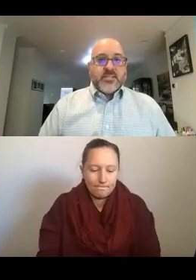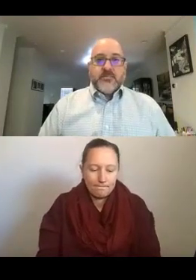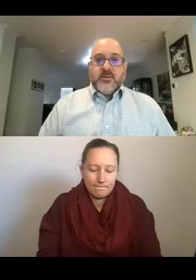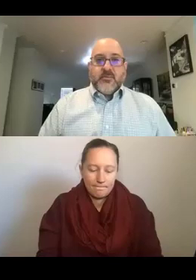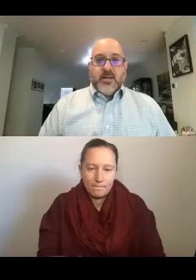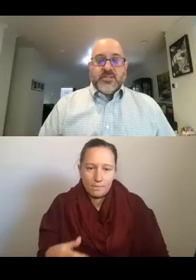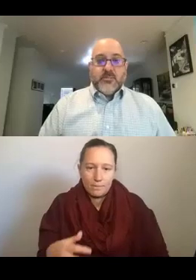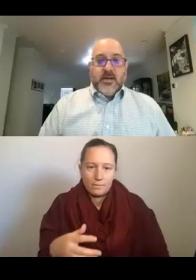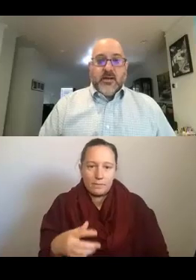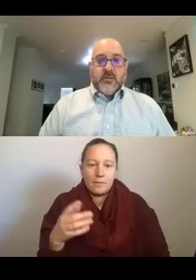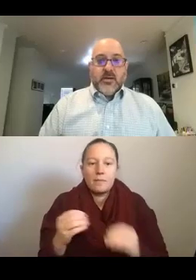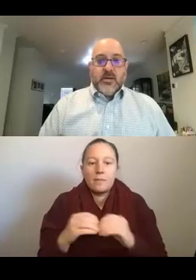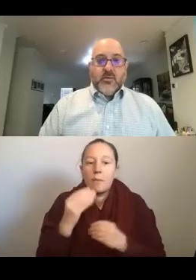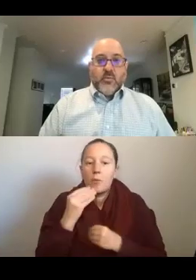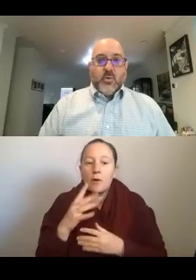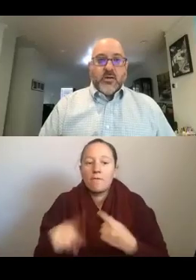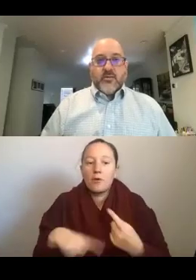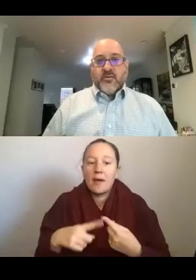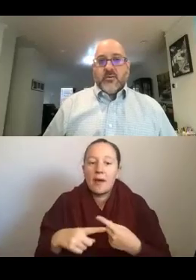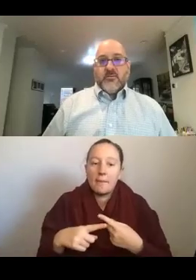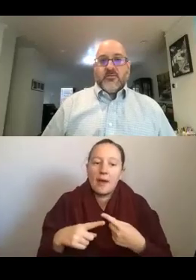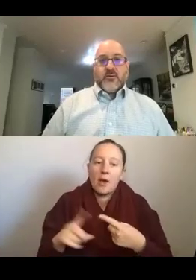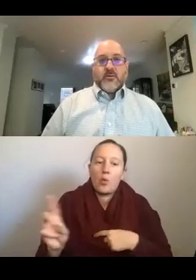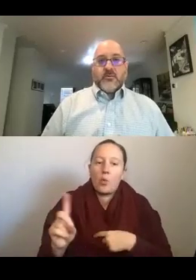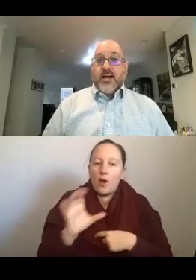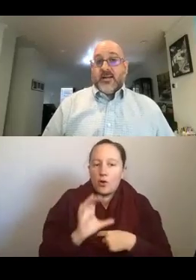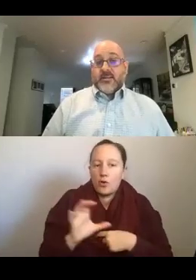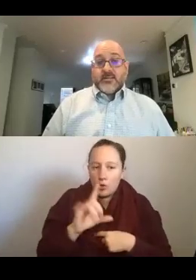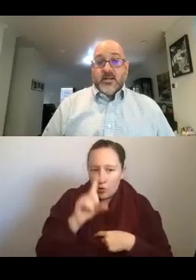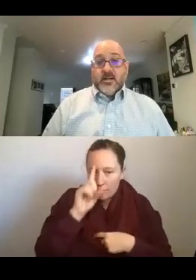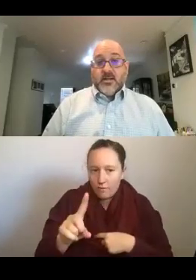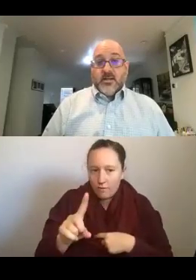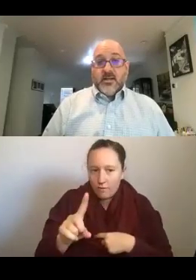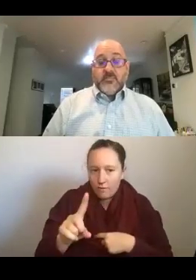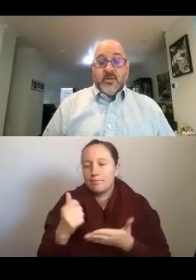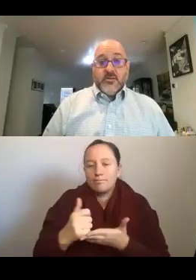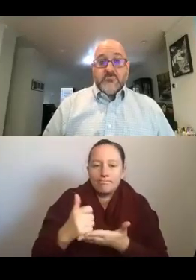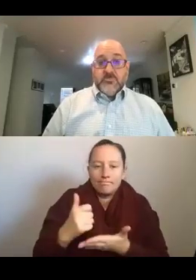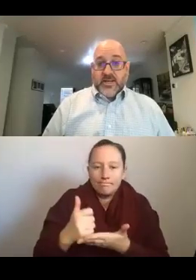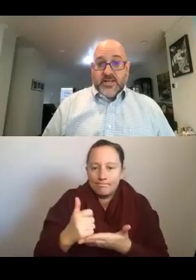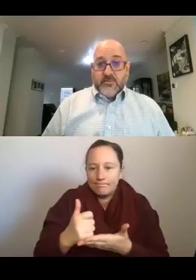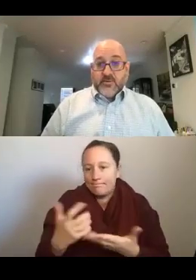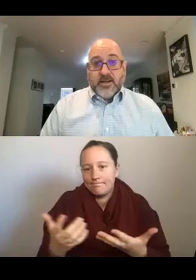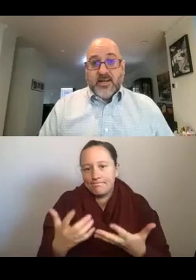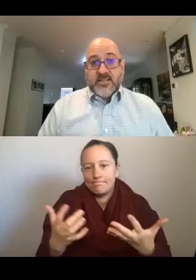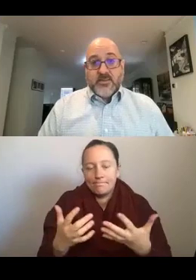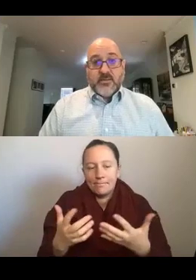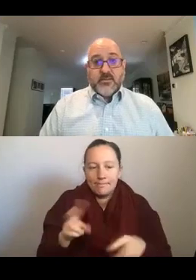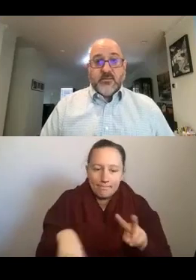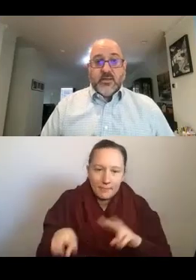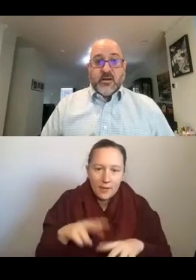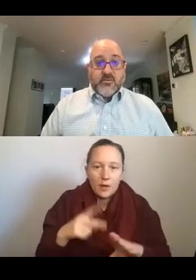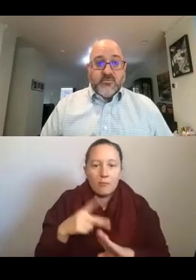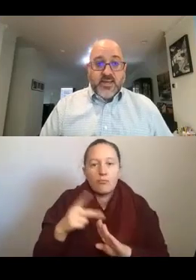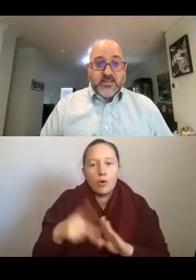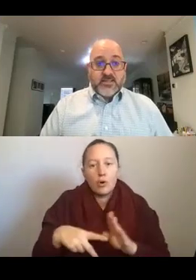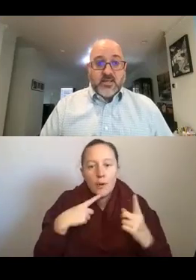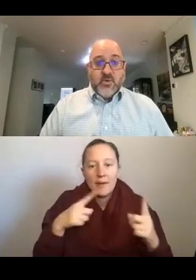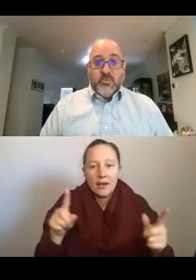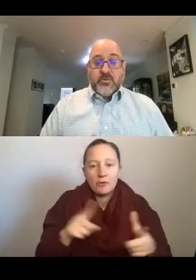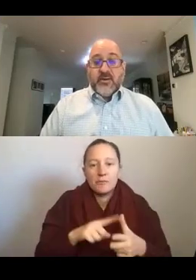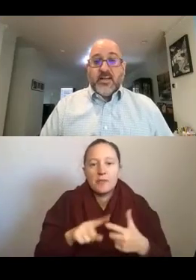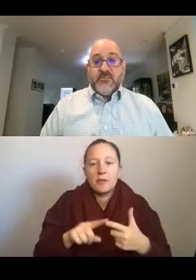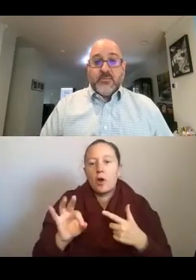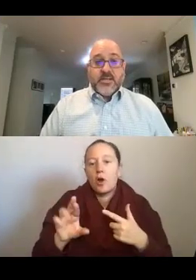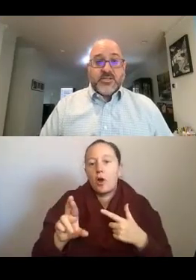And this is just some information about where to look for guidance. Looking at the program announcement, the RFAs